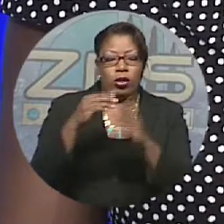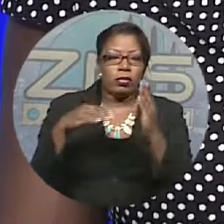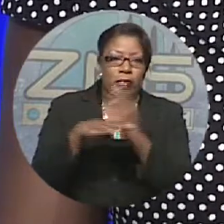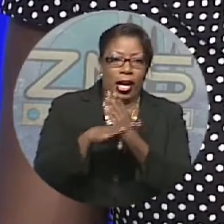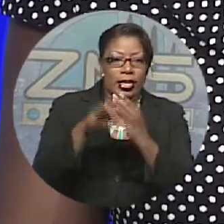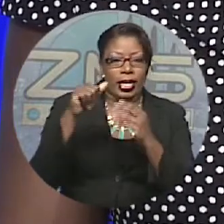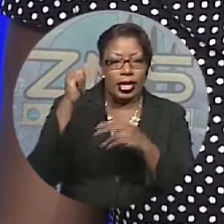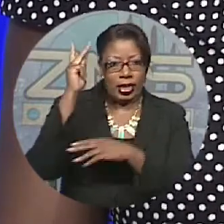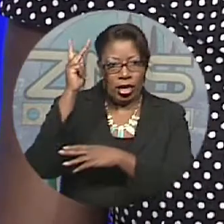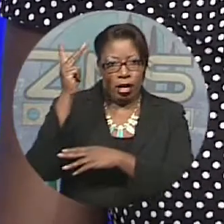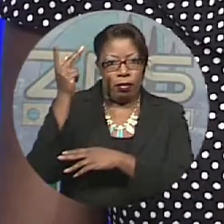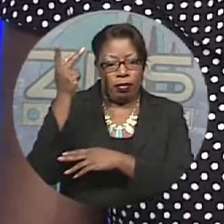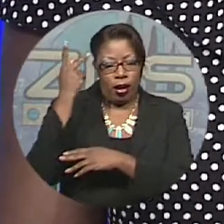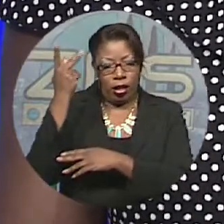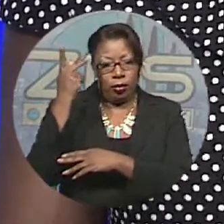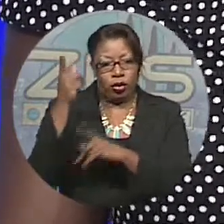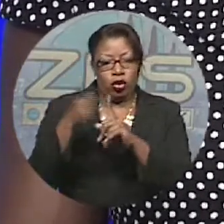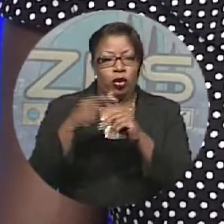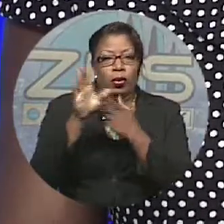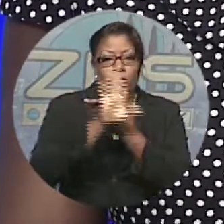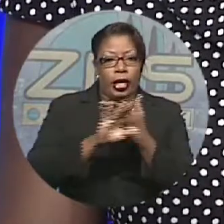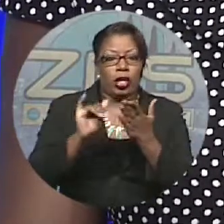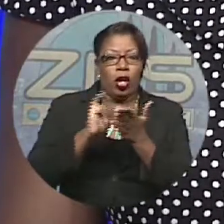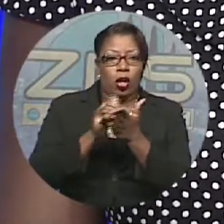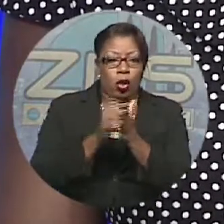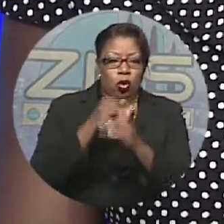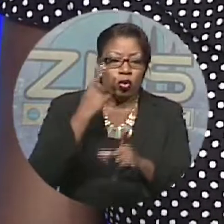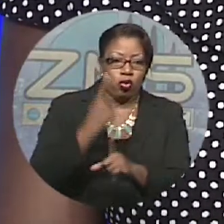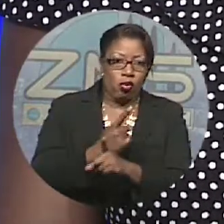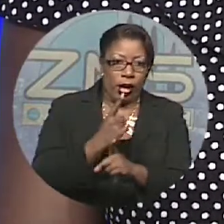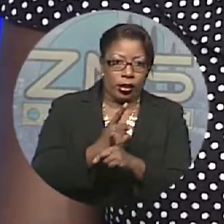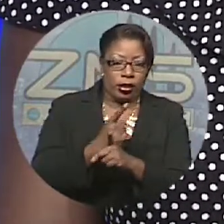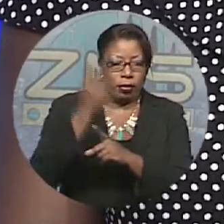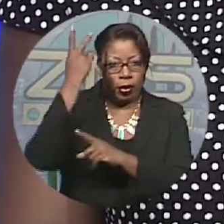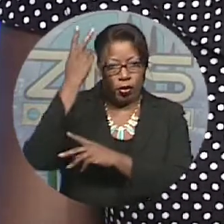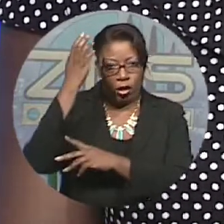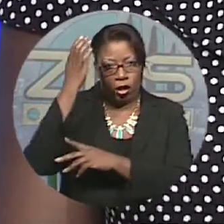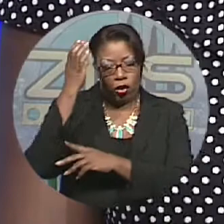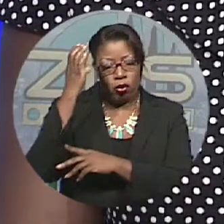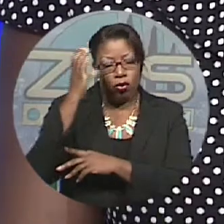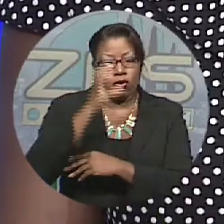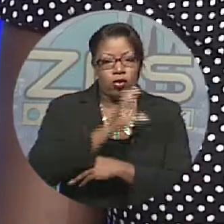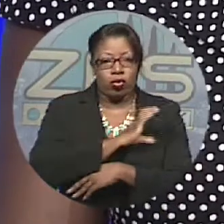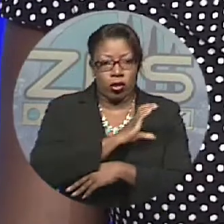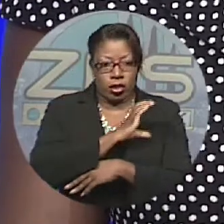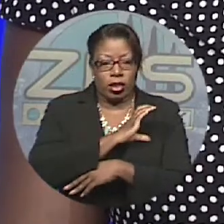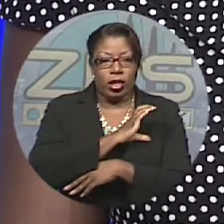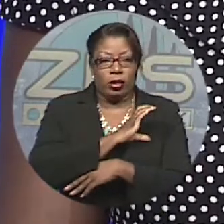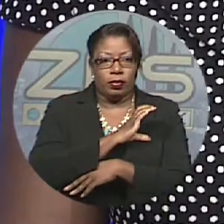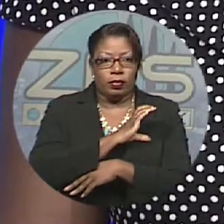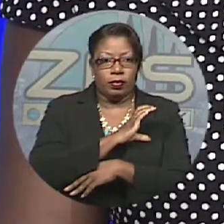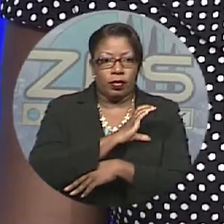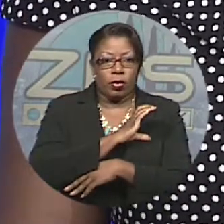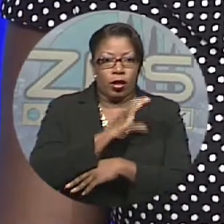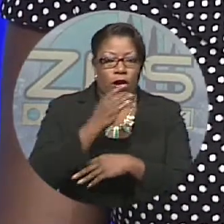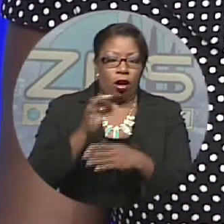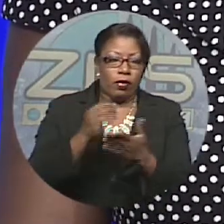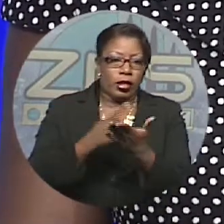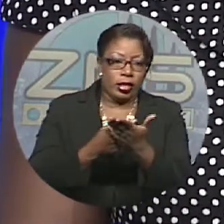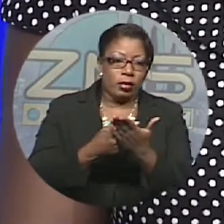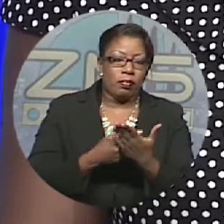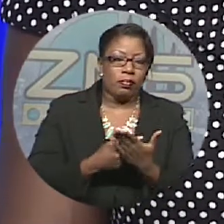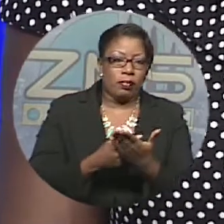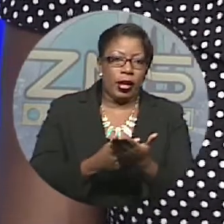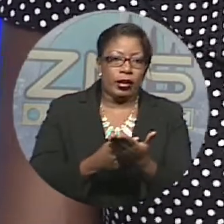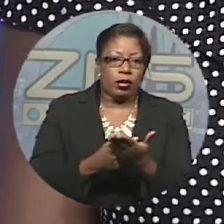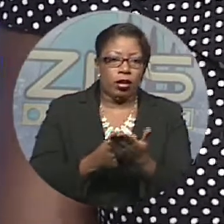protect the rights of those in that community. Prime Minister the Right Honorable Perry Christie, during his wrap-up of the debate, leaned